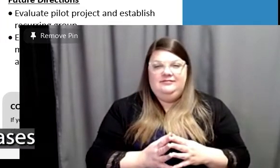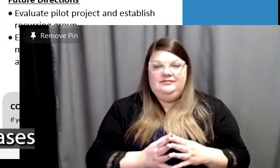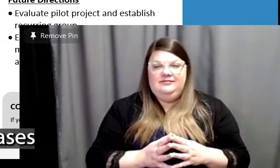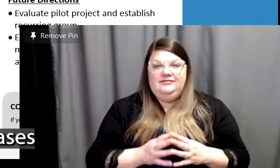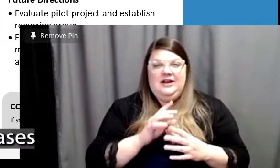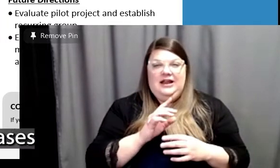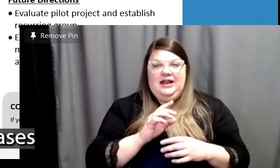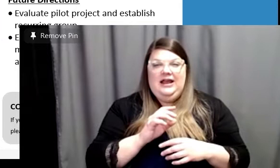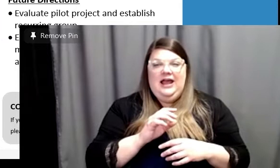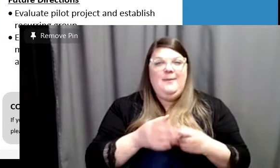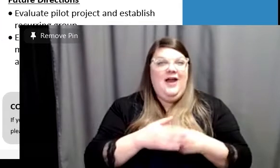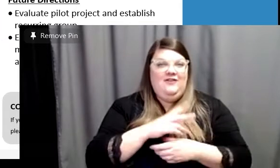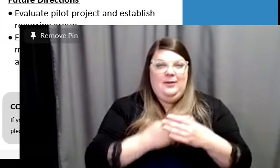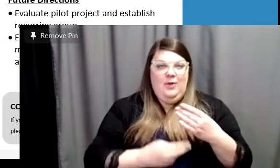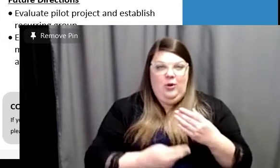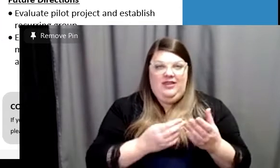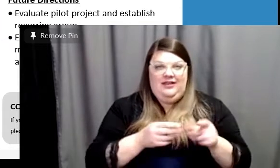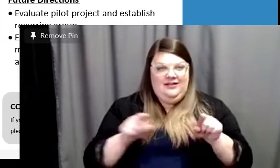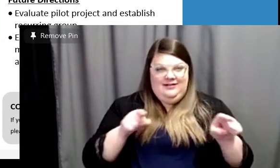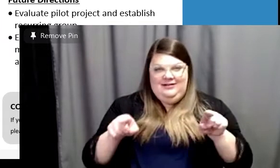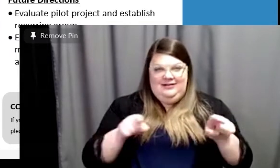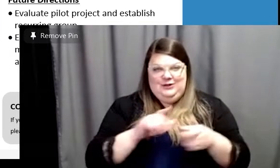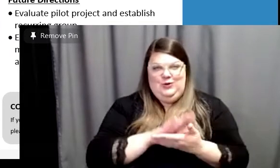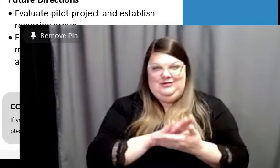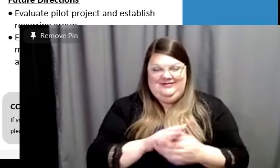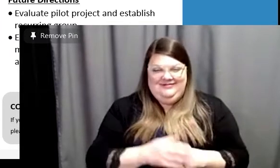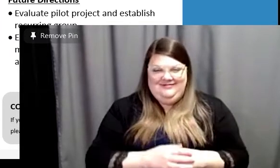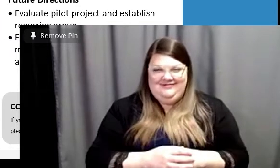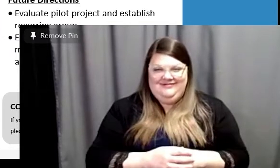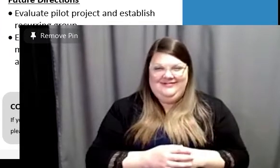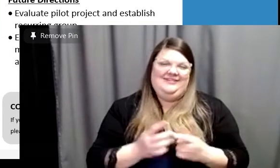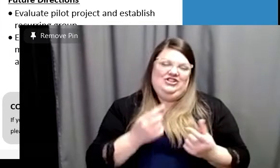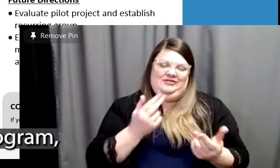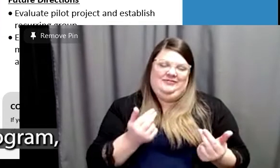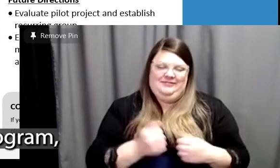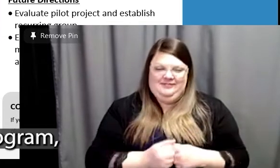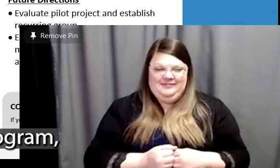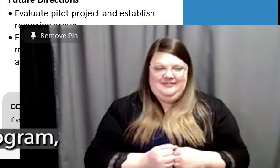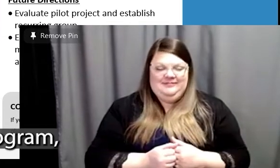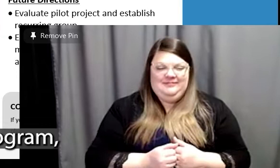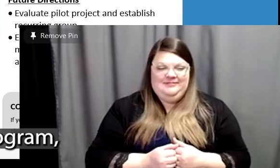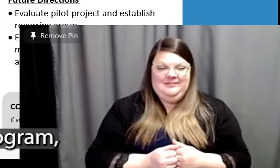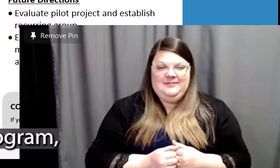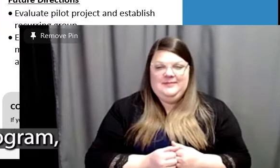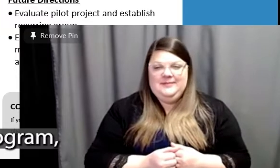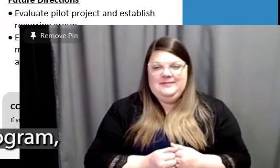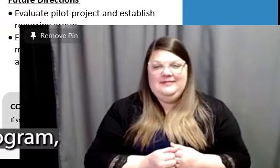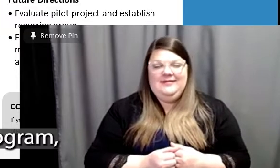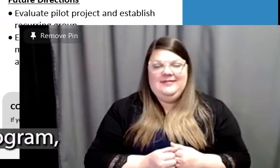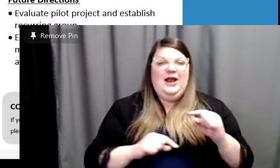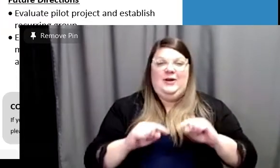actually covering both bases. A little levity. But anyways, coming back